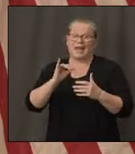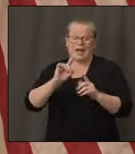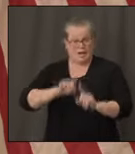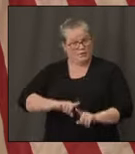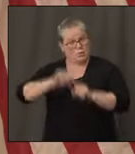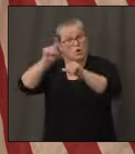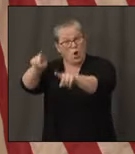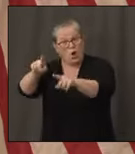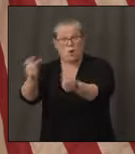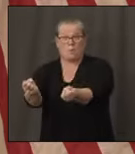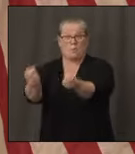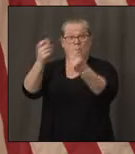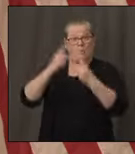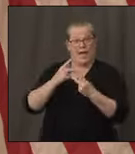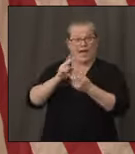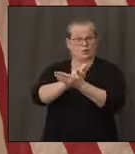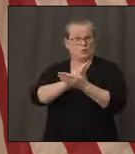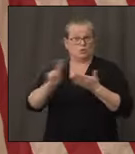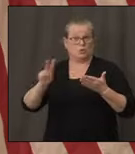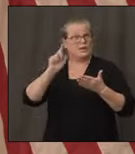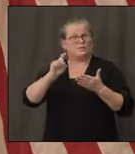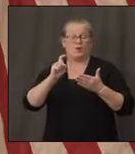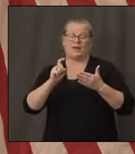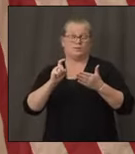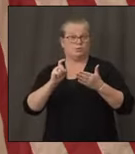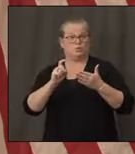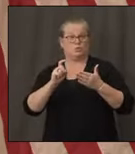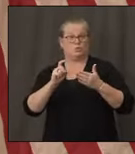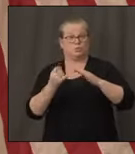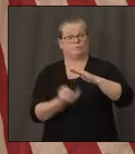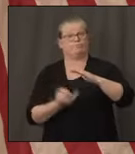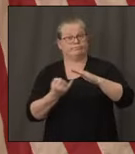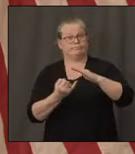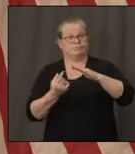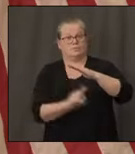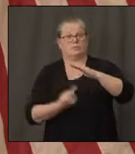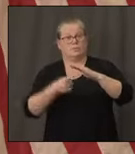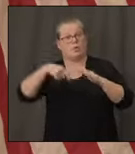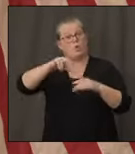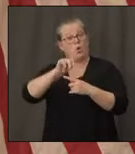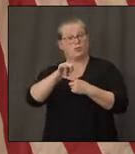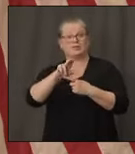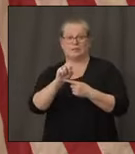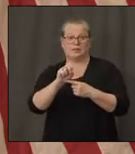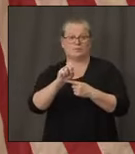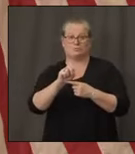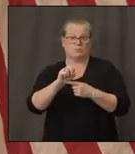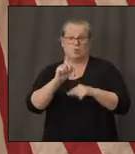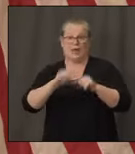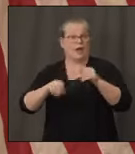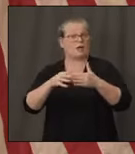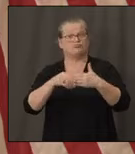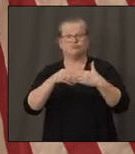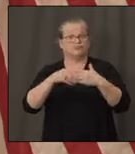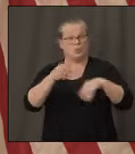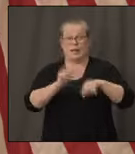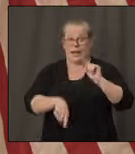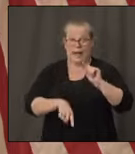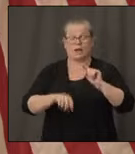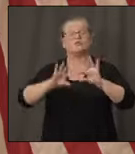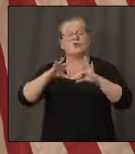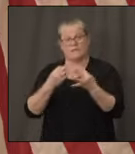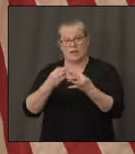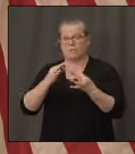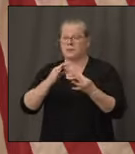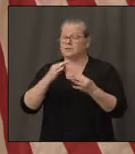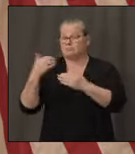flex. So families have to plan accordingly and understand the importance of the quarantine if they do choose to leave the